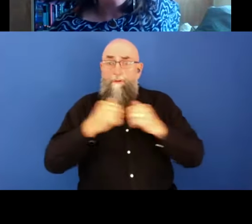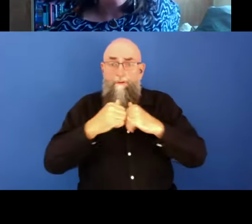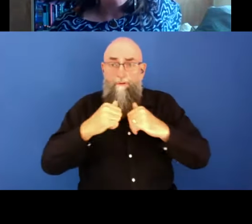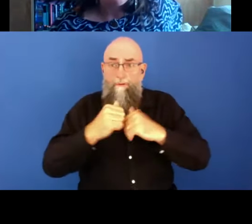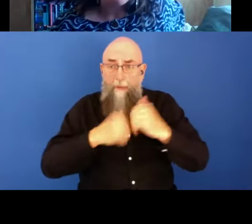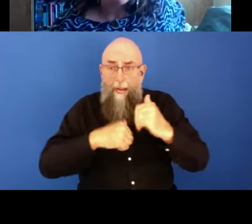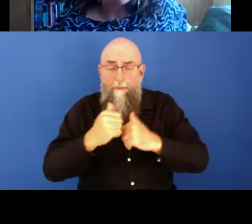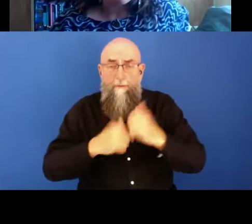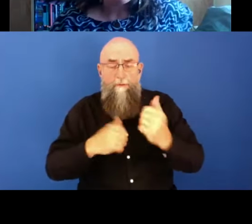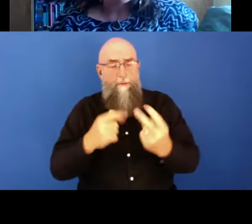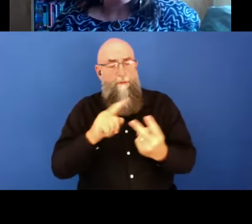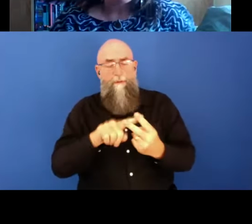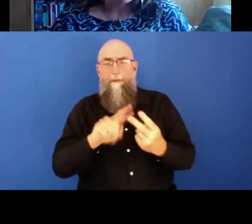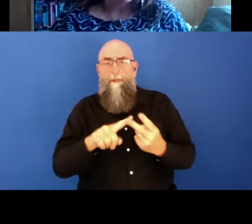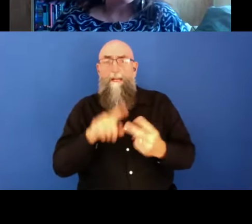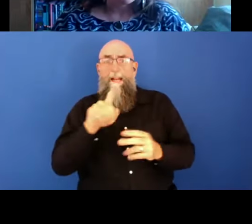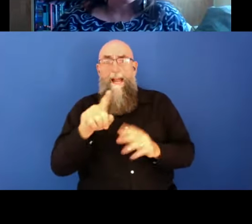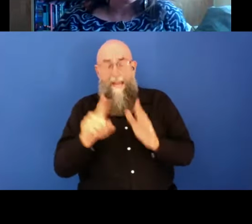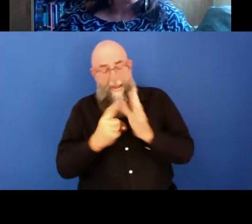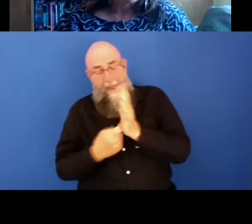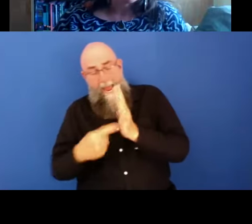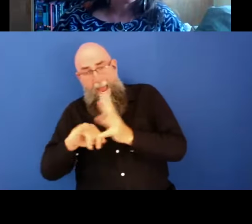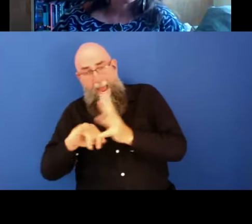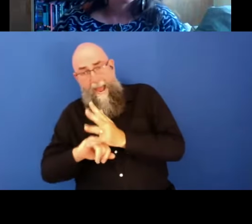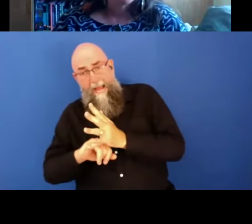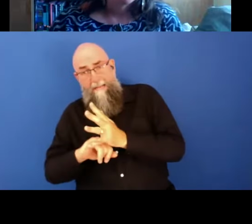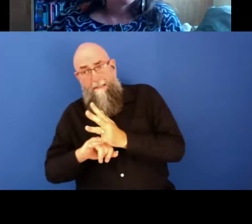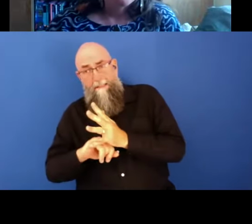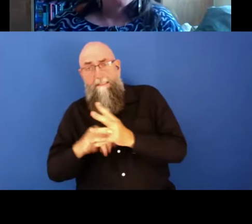but i feel like it's a great burden on artists